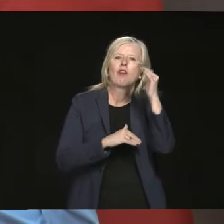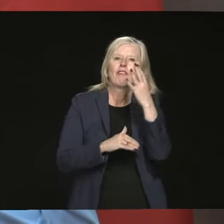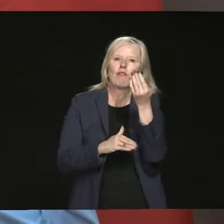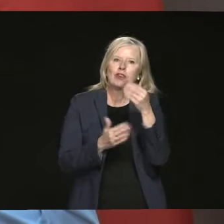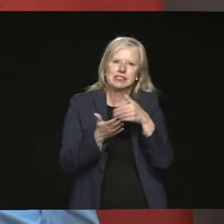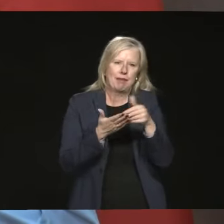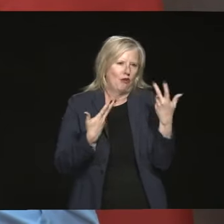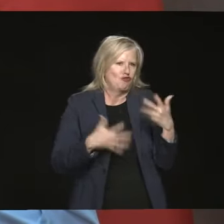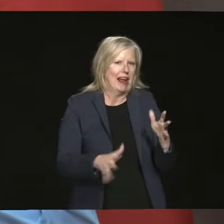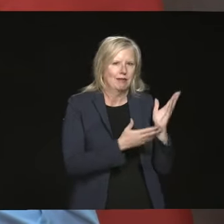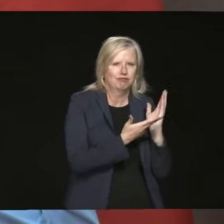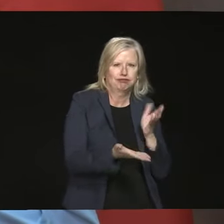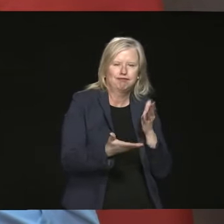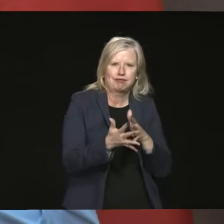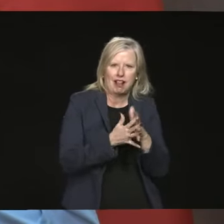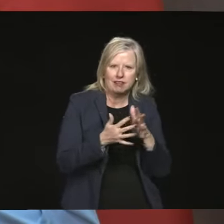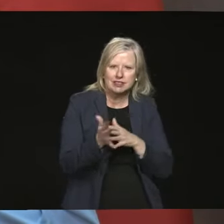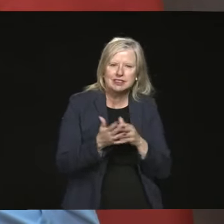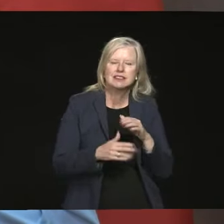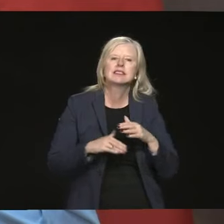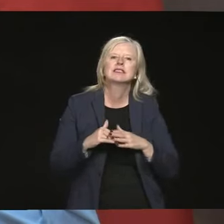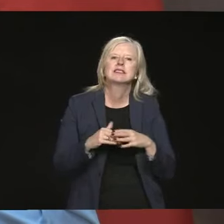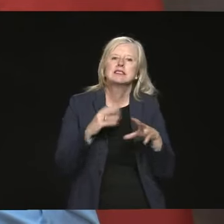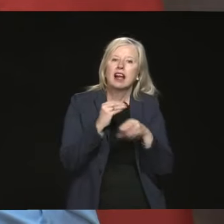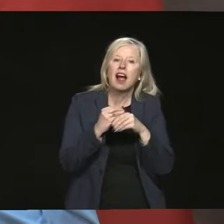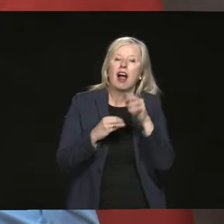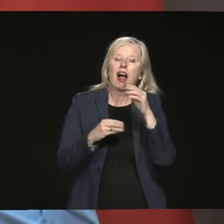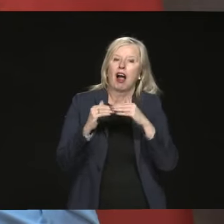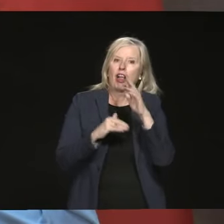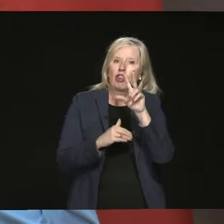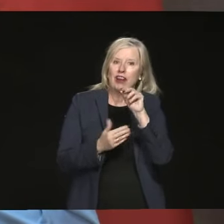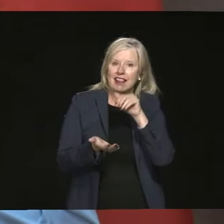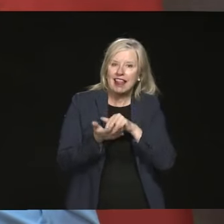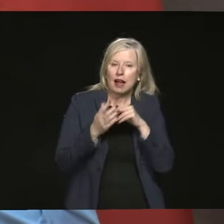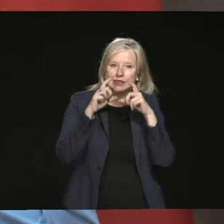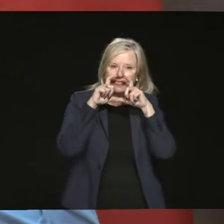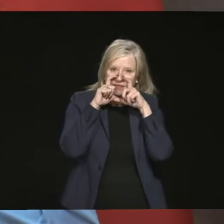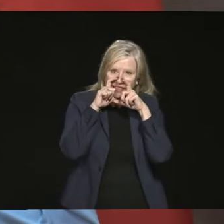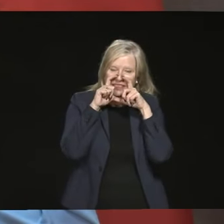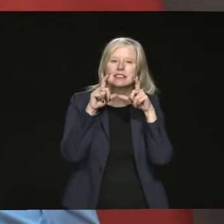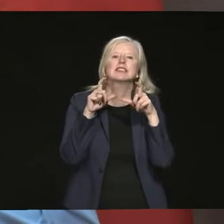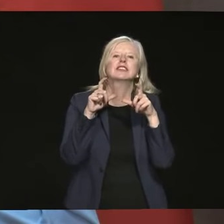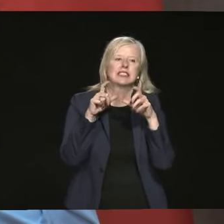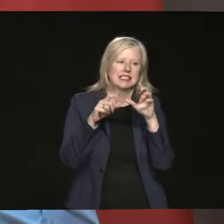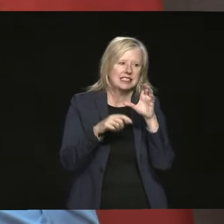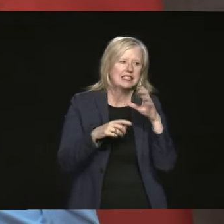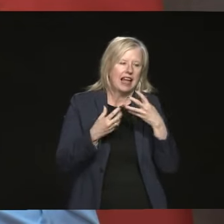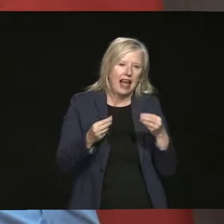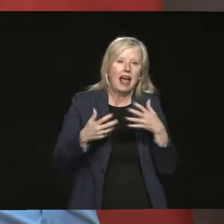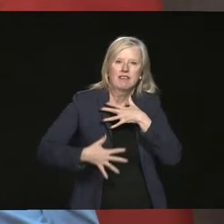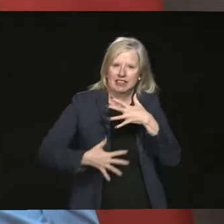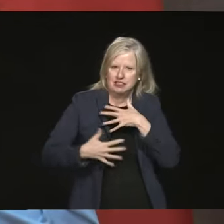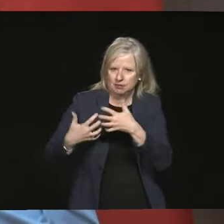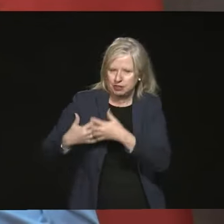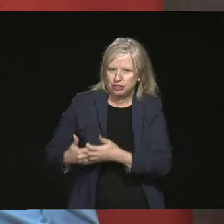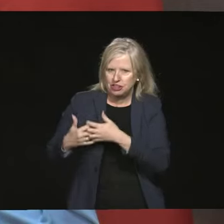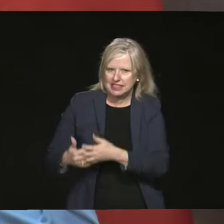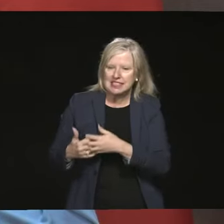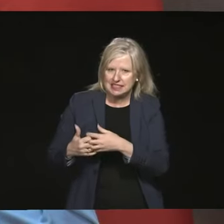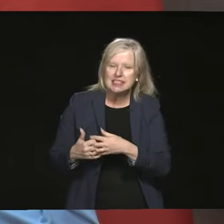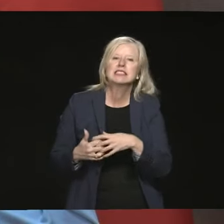to 30,000 ventilators with CAE, Starfish, and ventilators for Canadians. All three